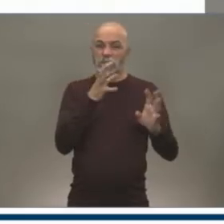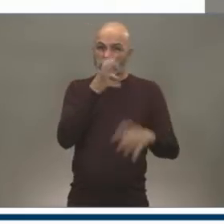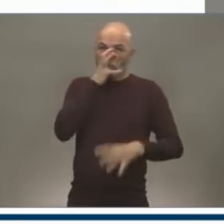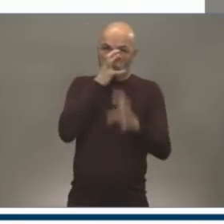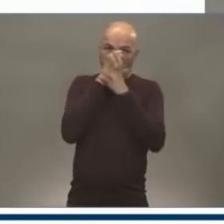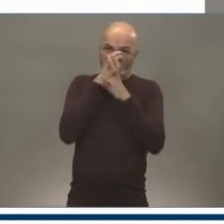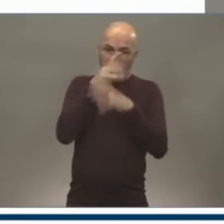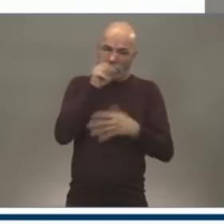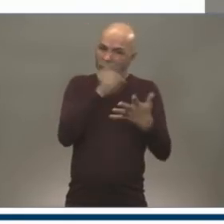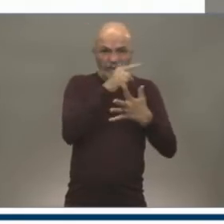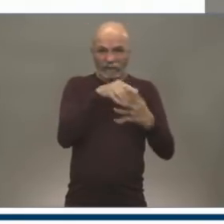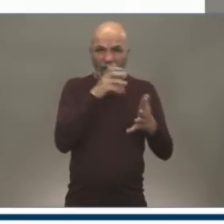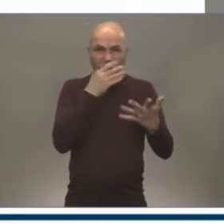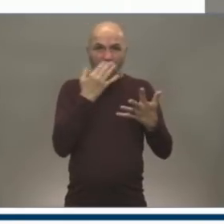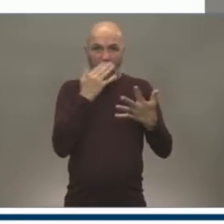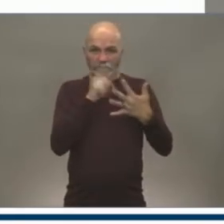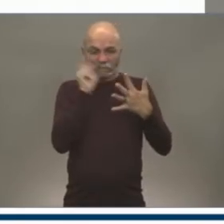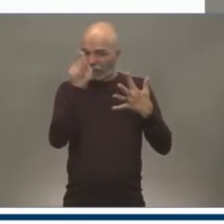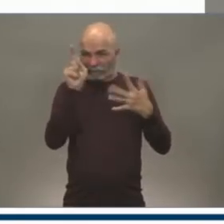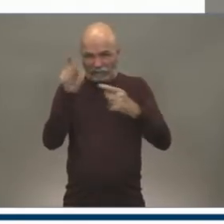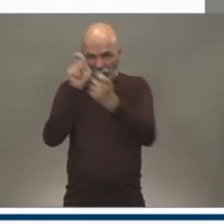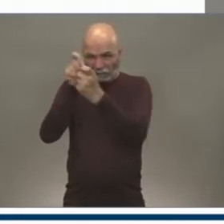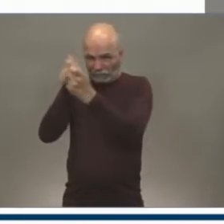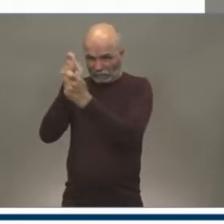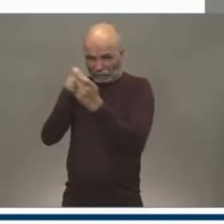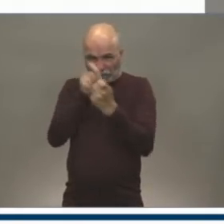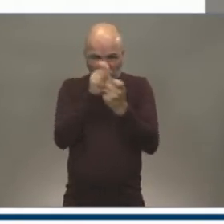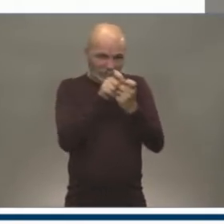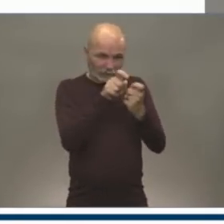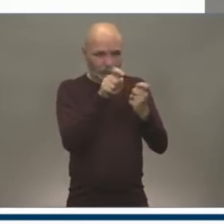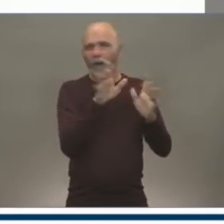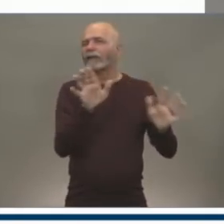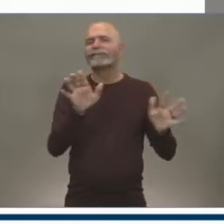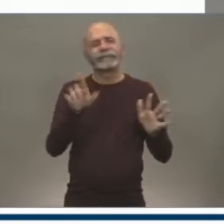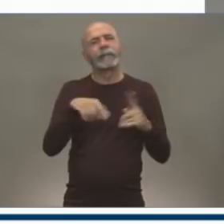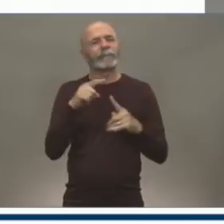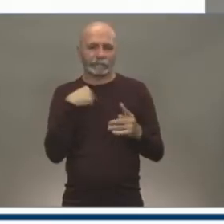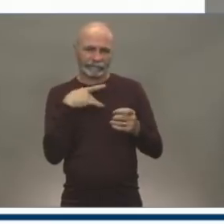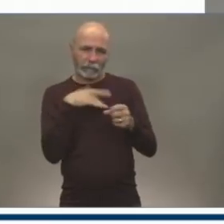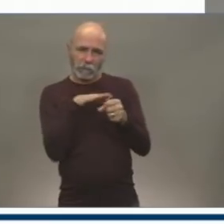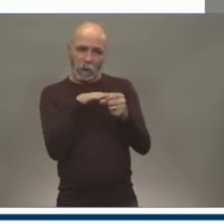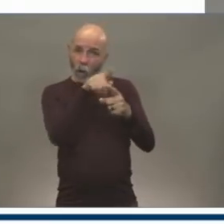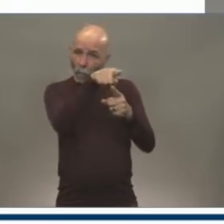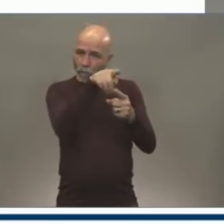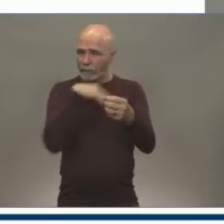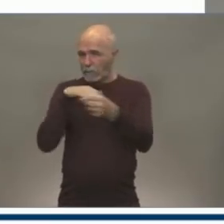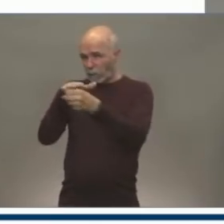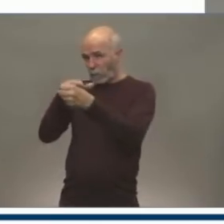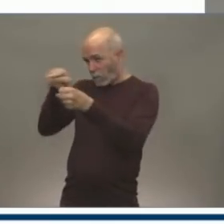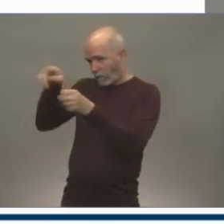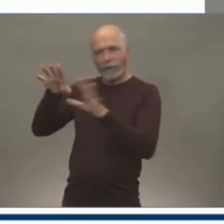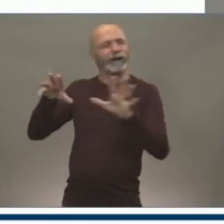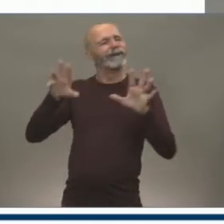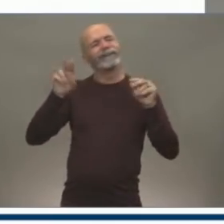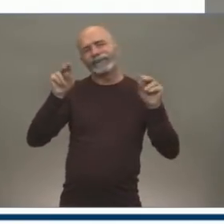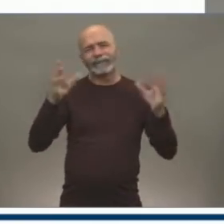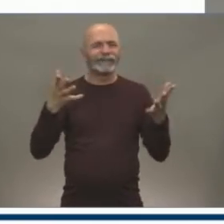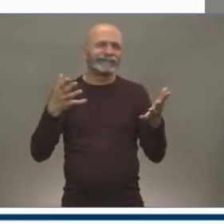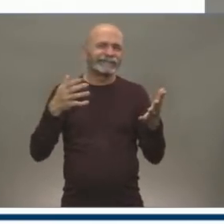having predefined steps that are taken when you hit certain parameters that put you in a different color